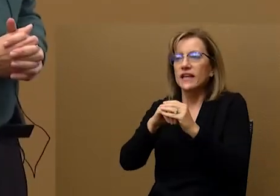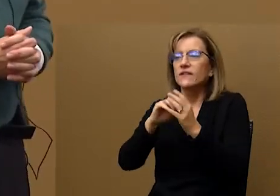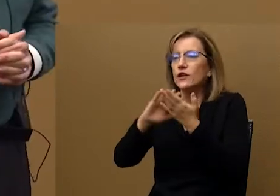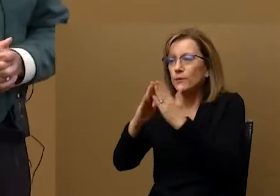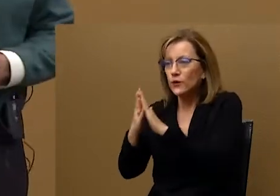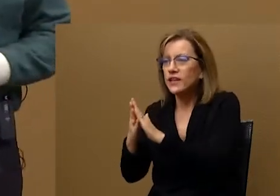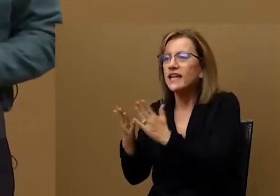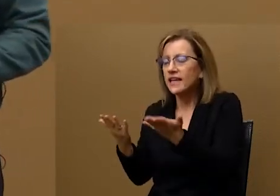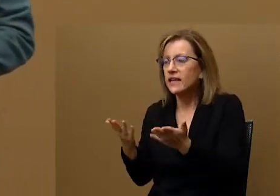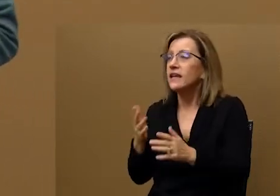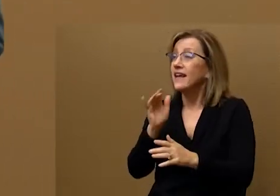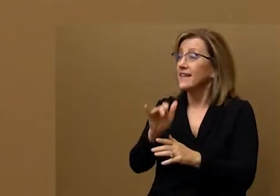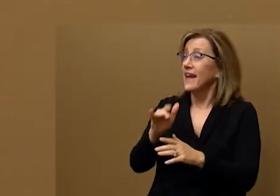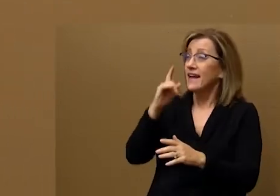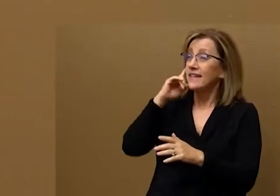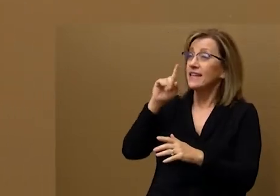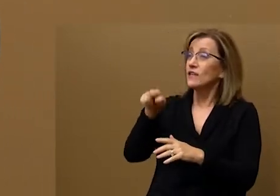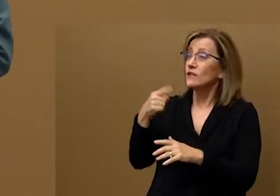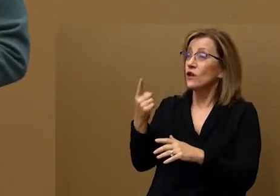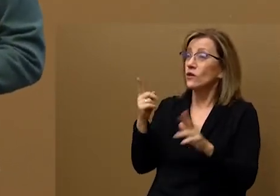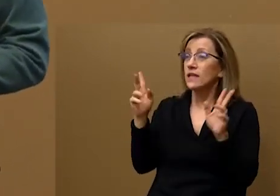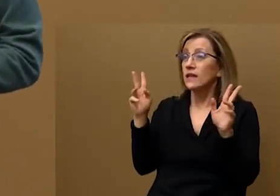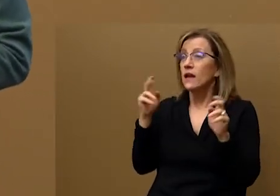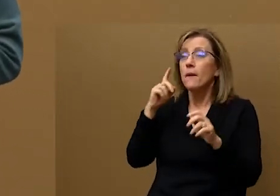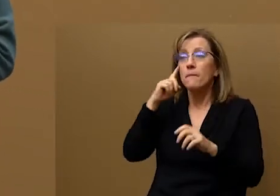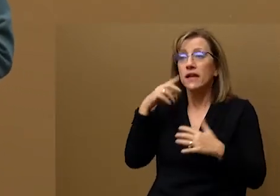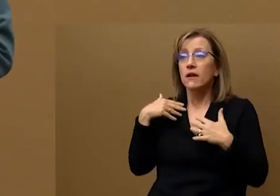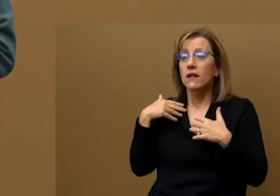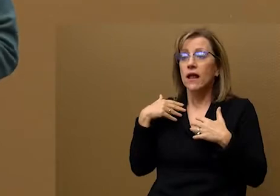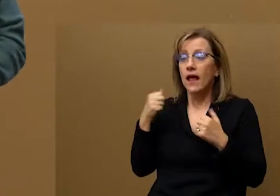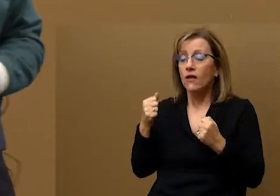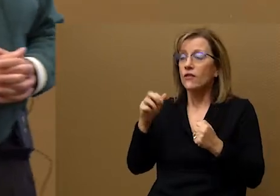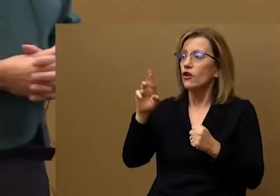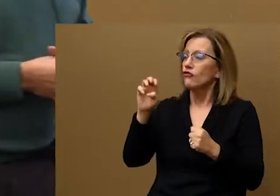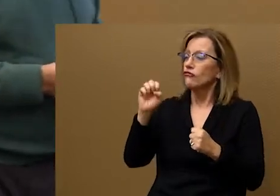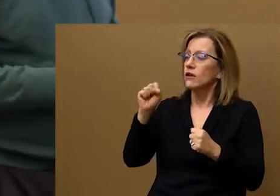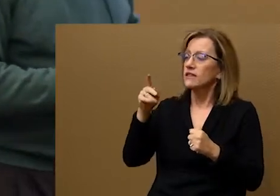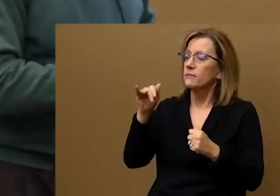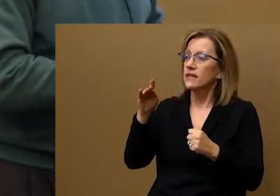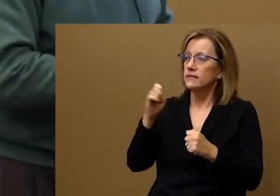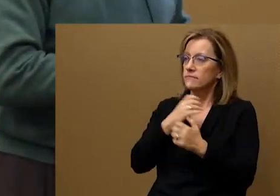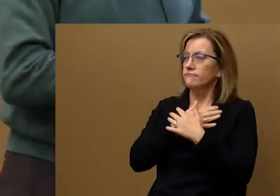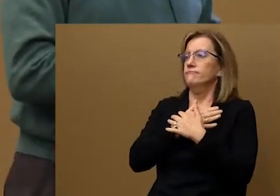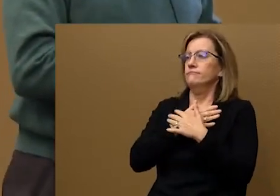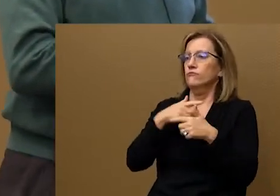also set up what I believe is the only mental health respite program.